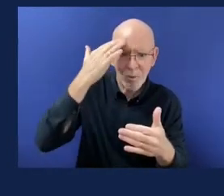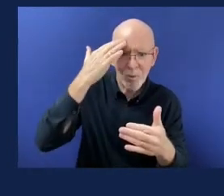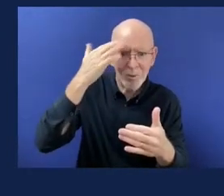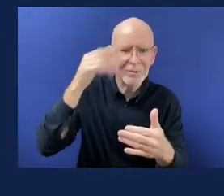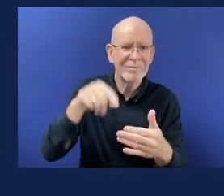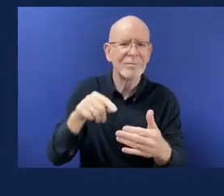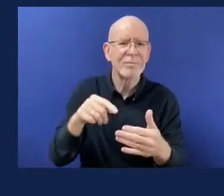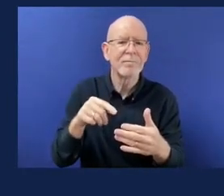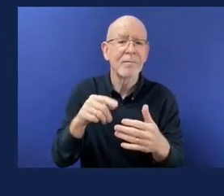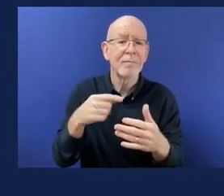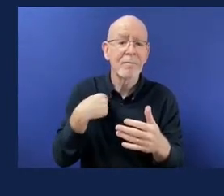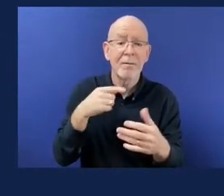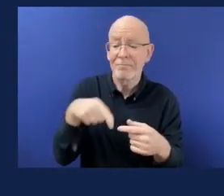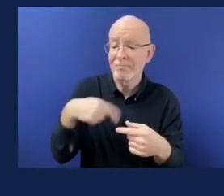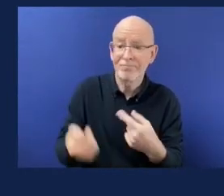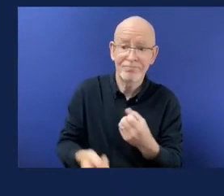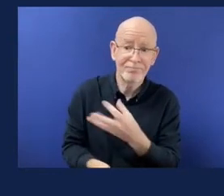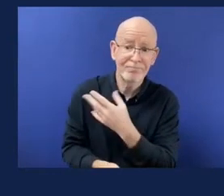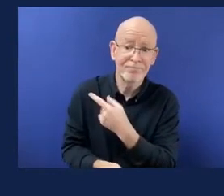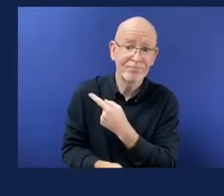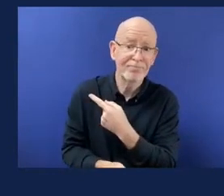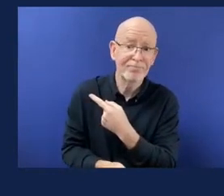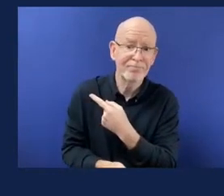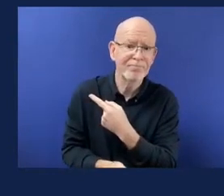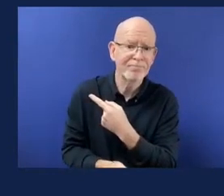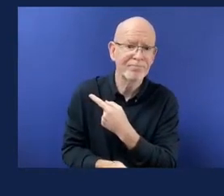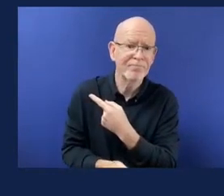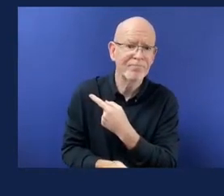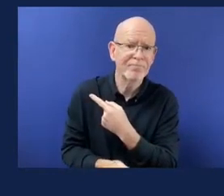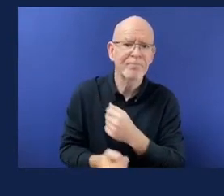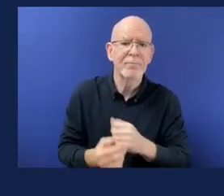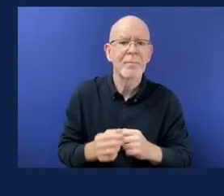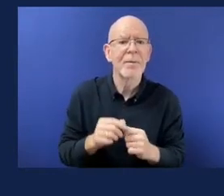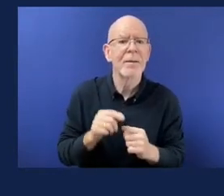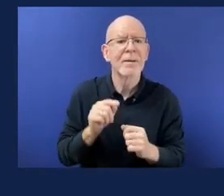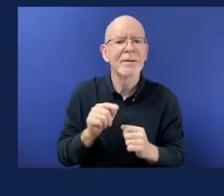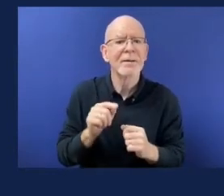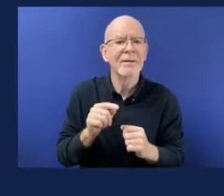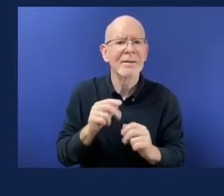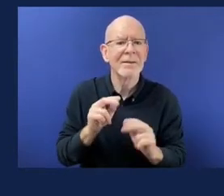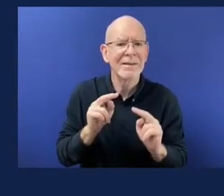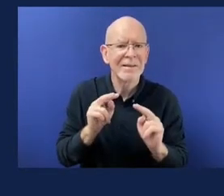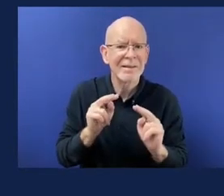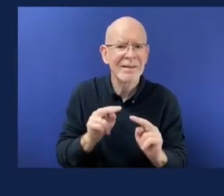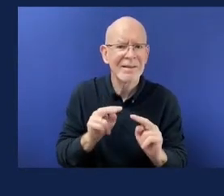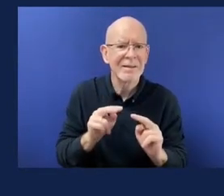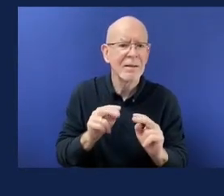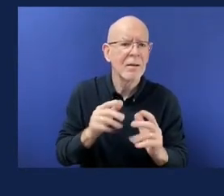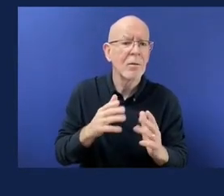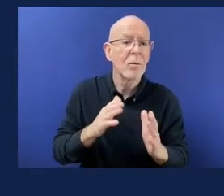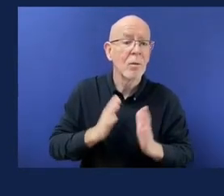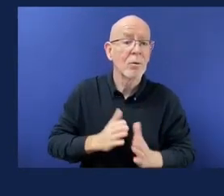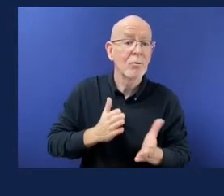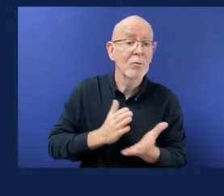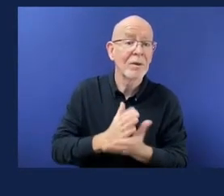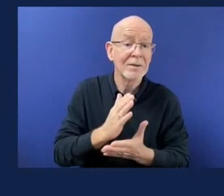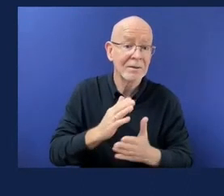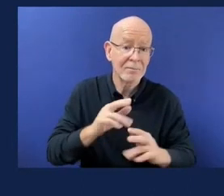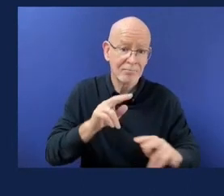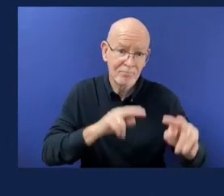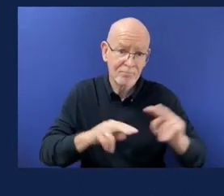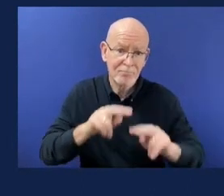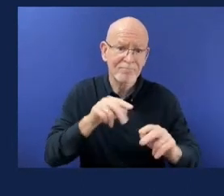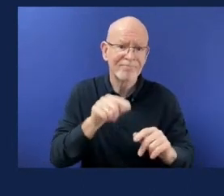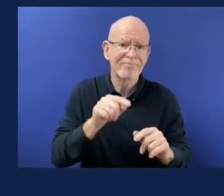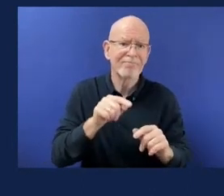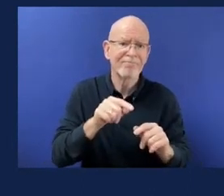at the negatives. We also asked stakeholders what they could see as positive opportunities, particularly if they were folded